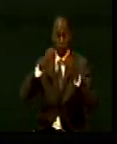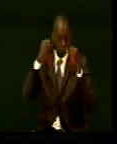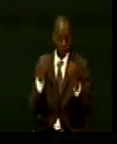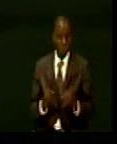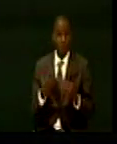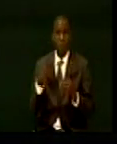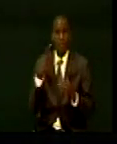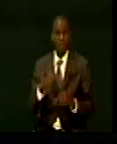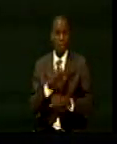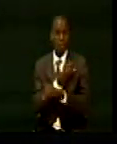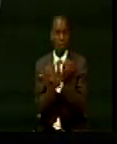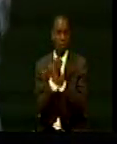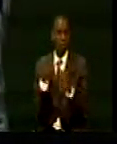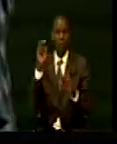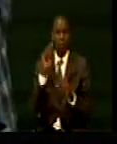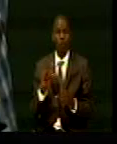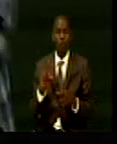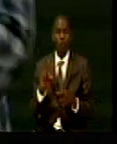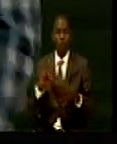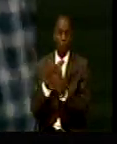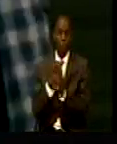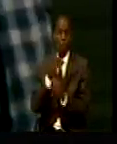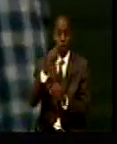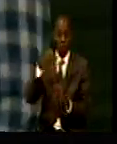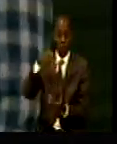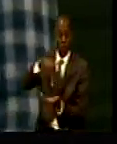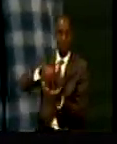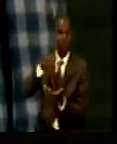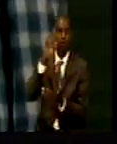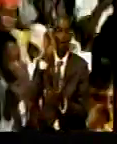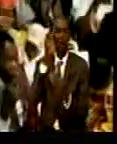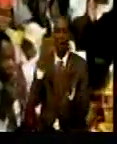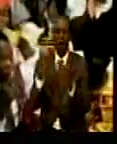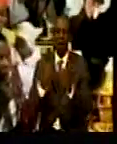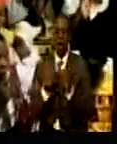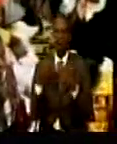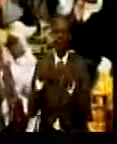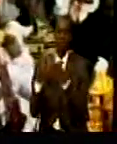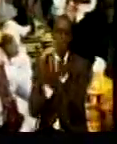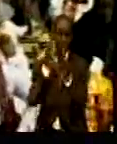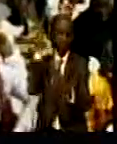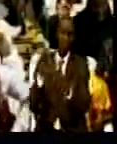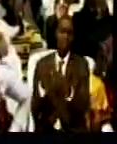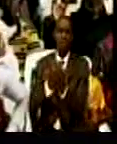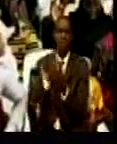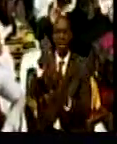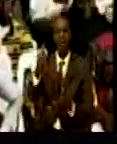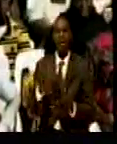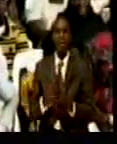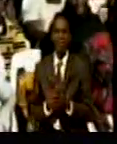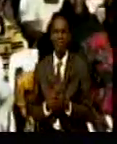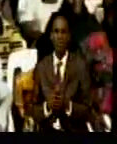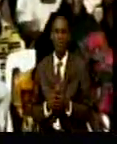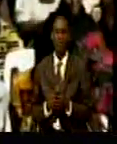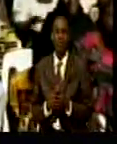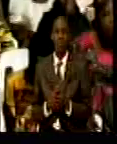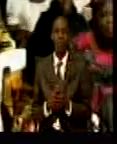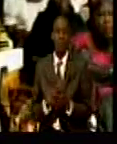salvation to make you stand, you will have in Jesus' name. Physically